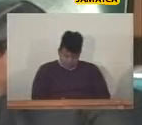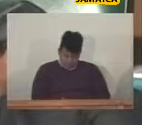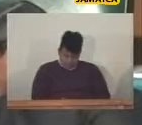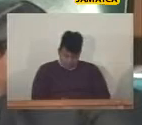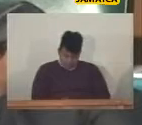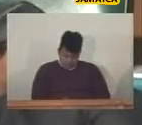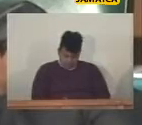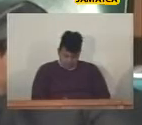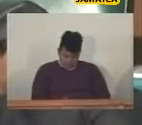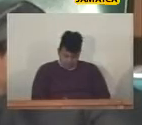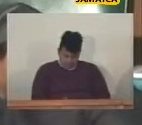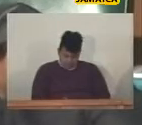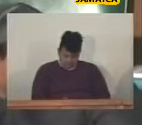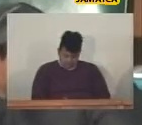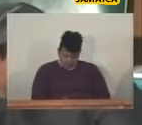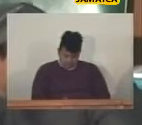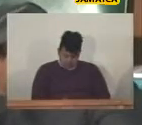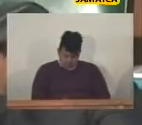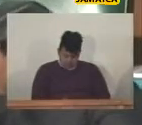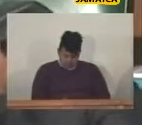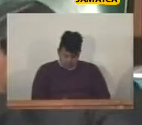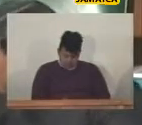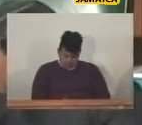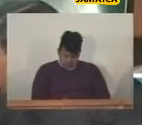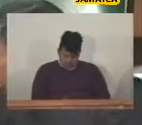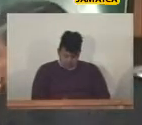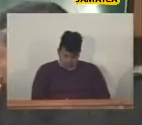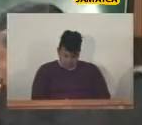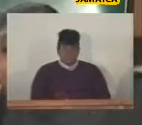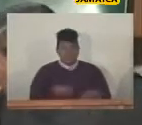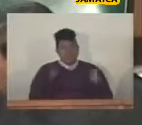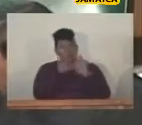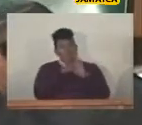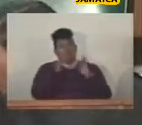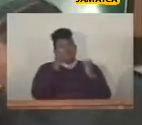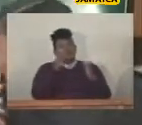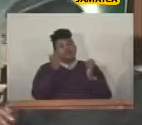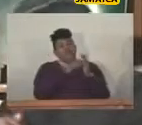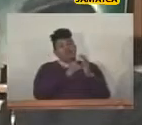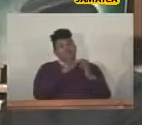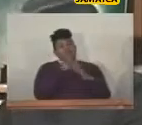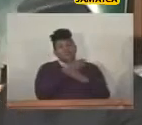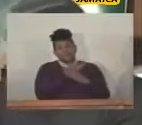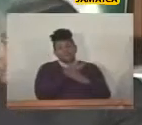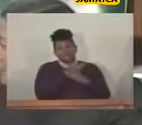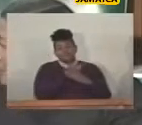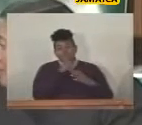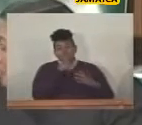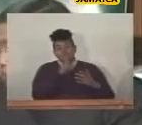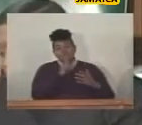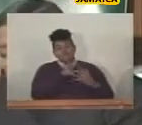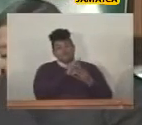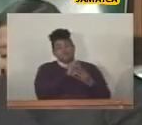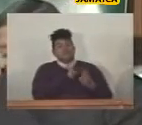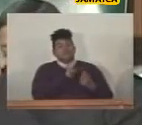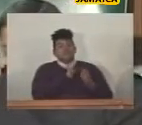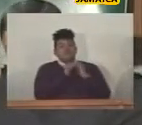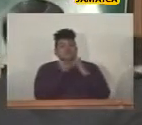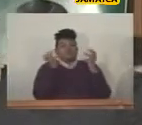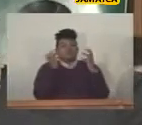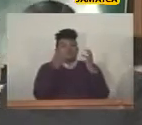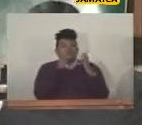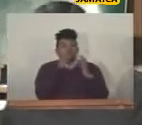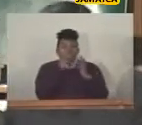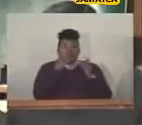out that the murder was not within the zone, and the entire Denham Town is not within the zone, and therefore the reported crime to